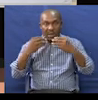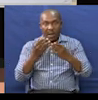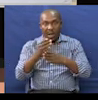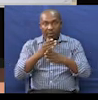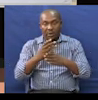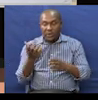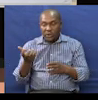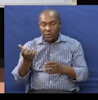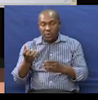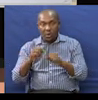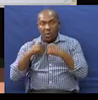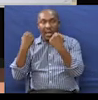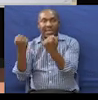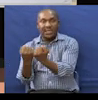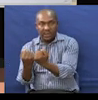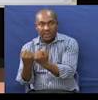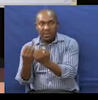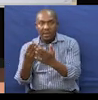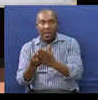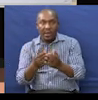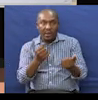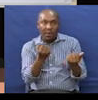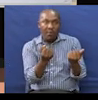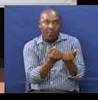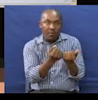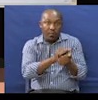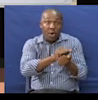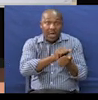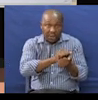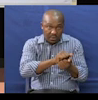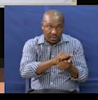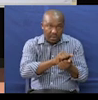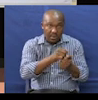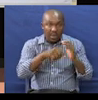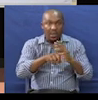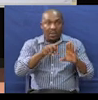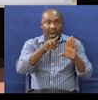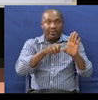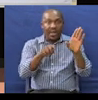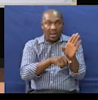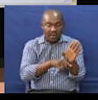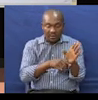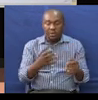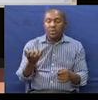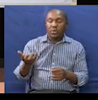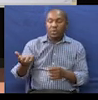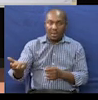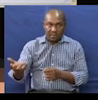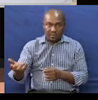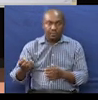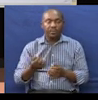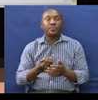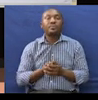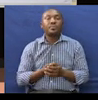and production in pre-colonial African societies. In order to understand the